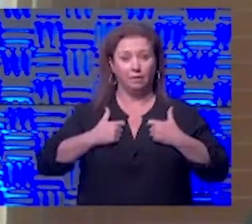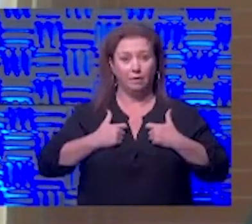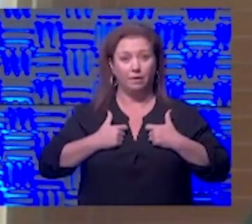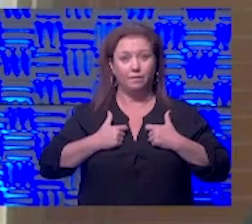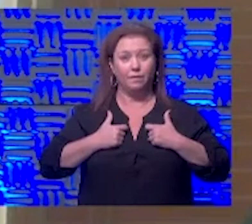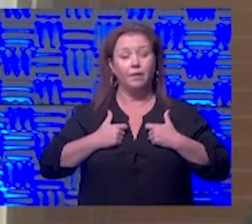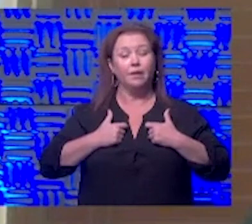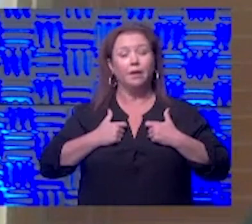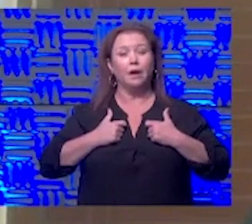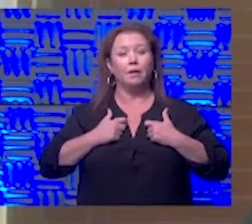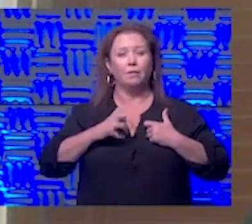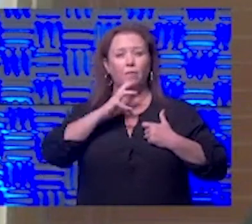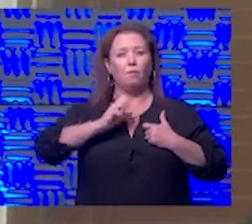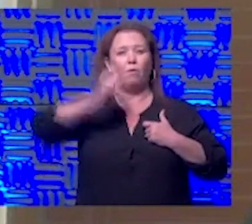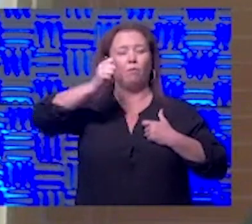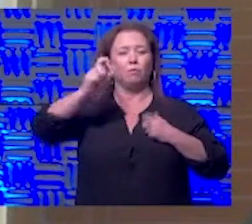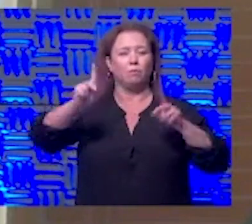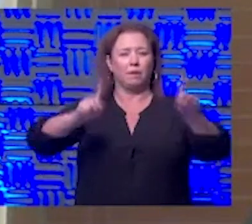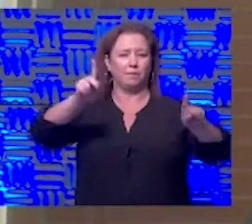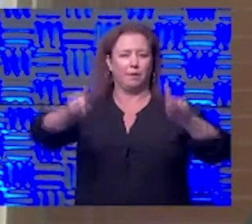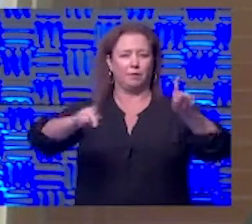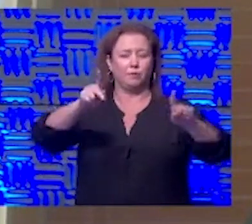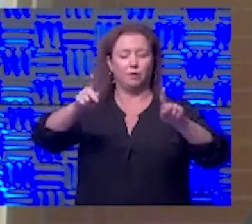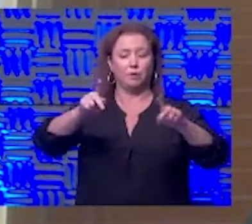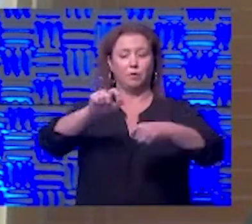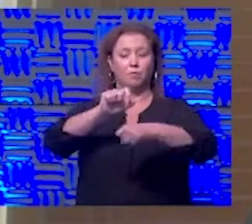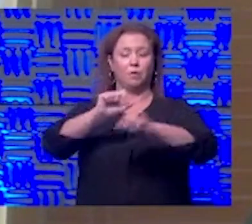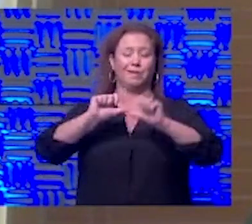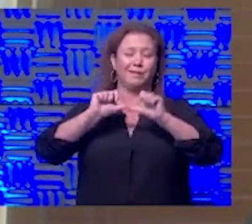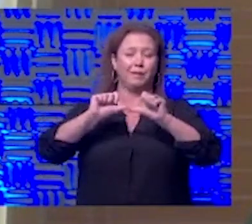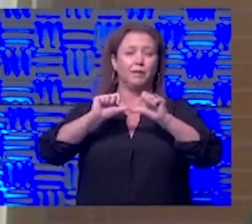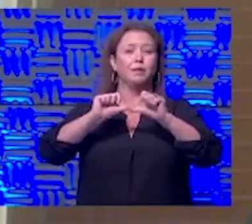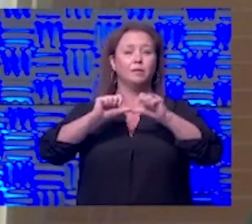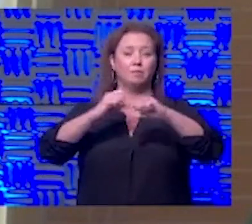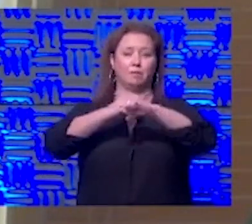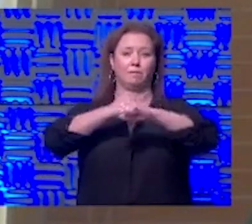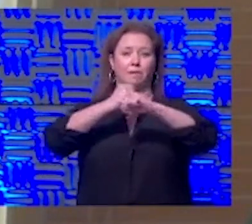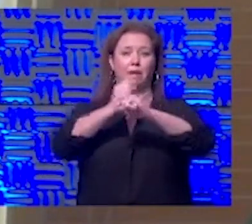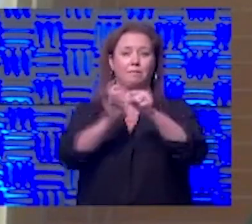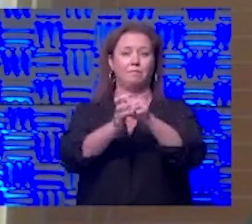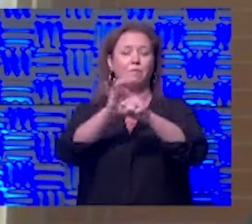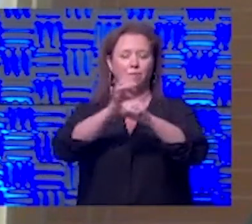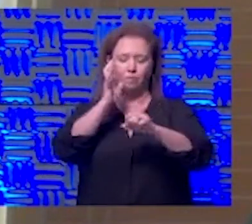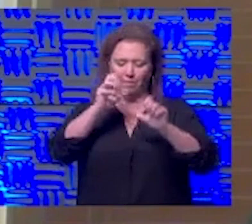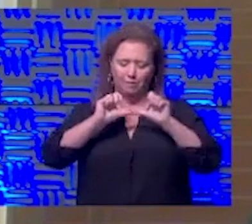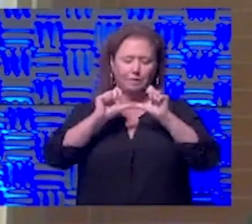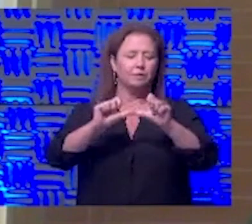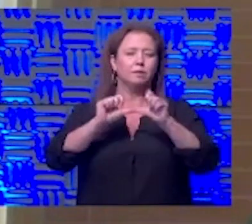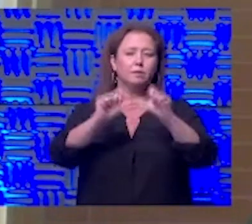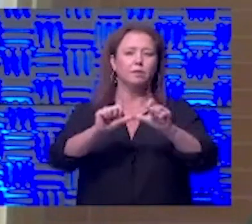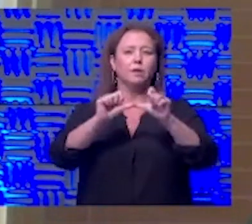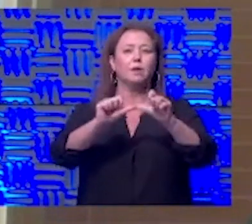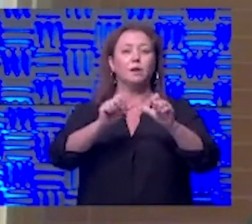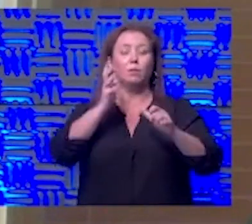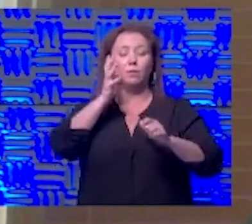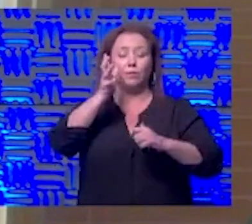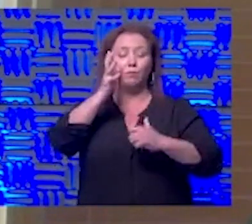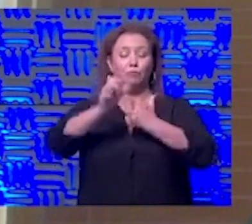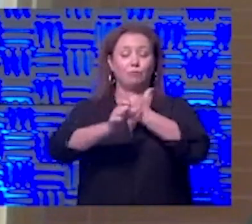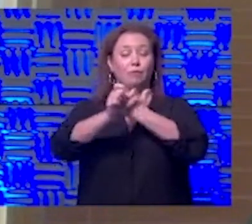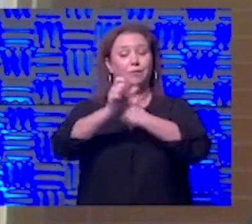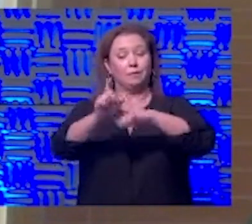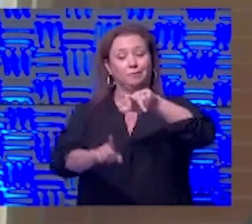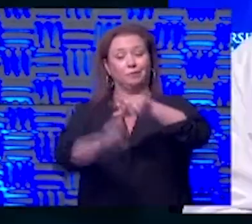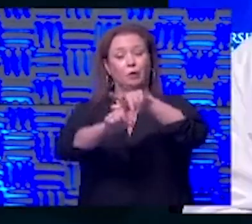these vulnerable older adults. We're going to continue to battle this thing for quite a while, and there will likely be future threats that might